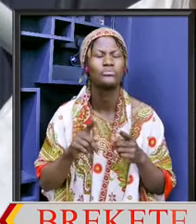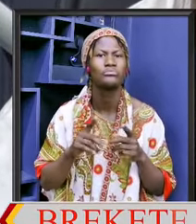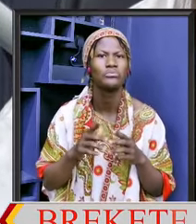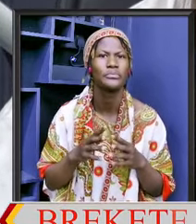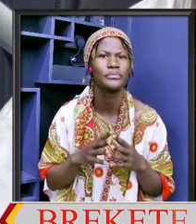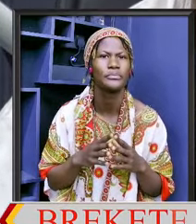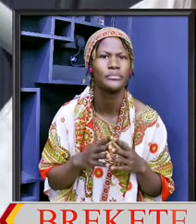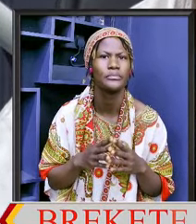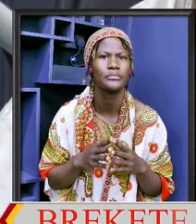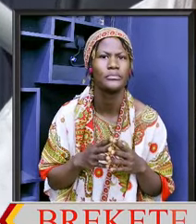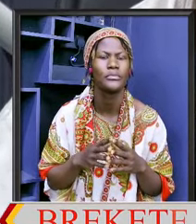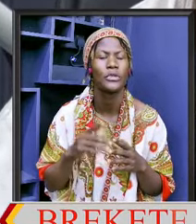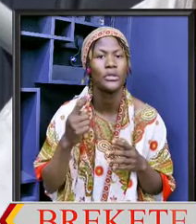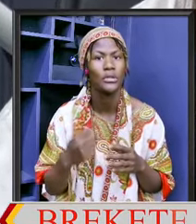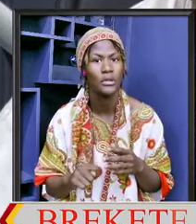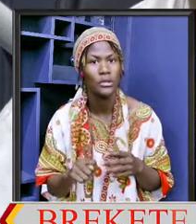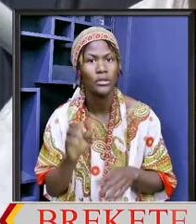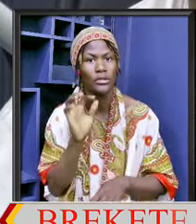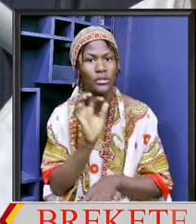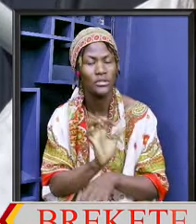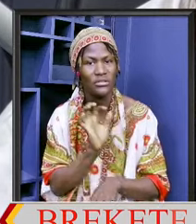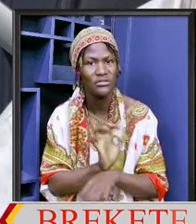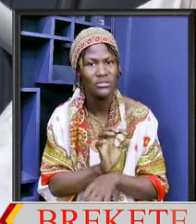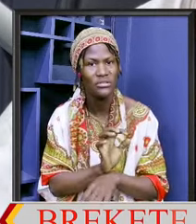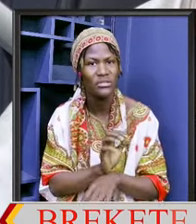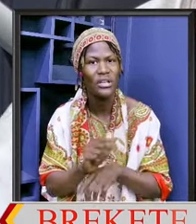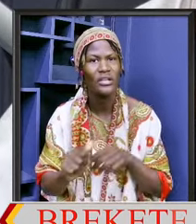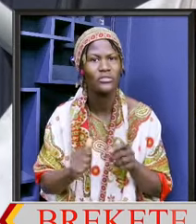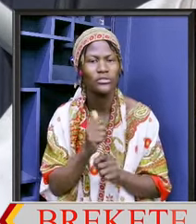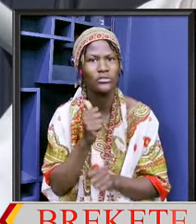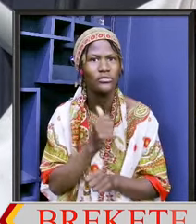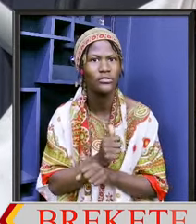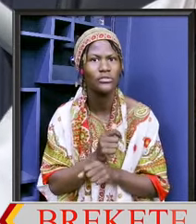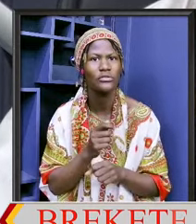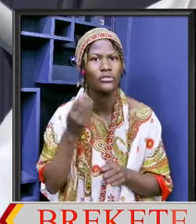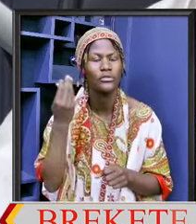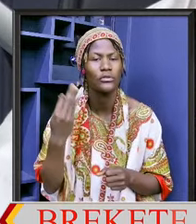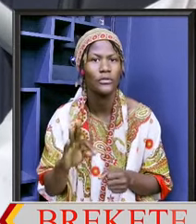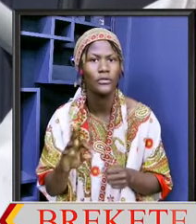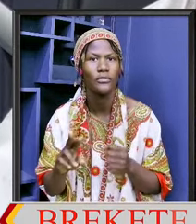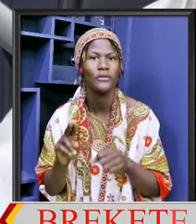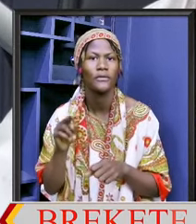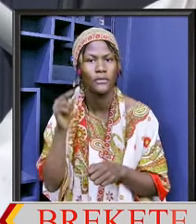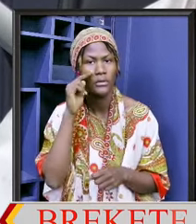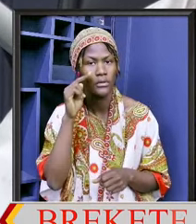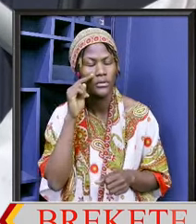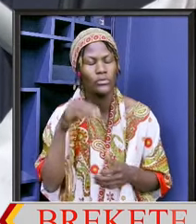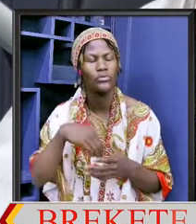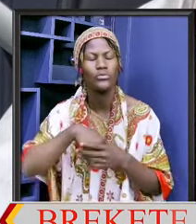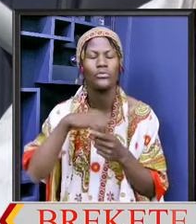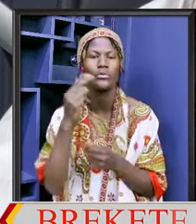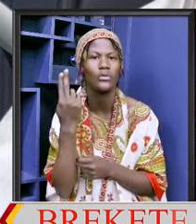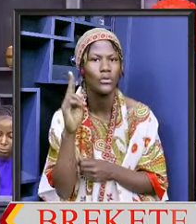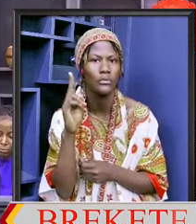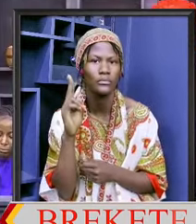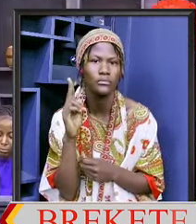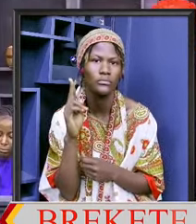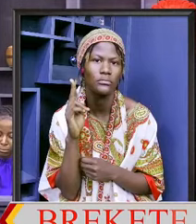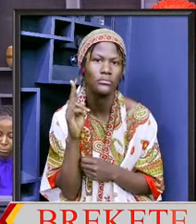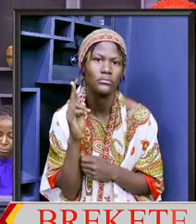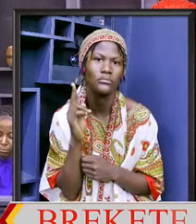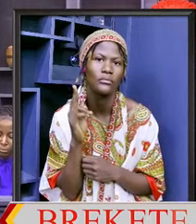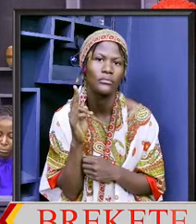The Christian Association of Nigeria should wake up. Yes. Yes, ordinary president. Should wake up.